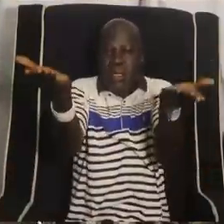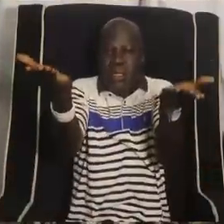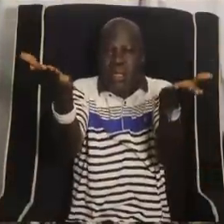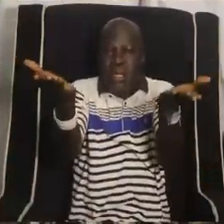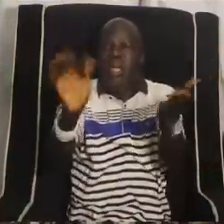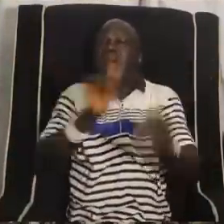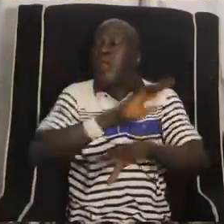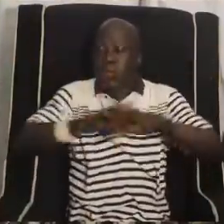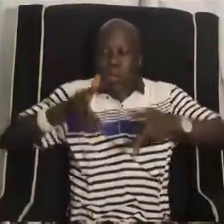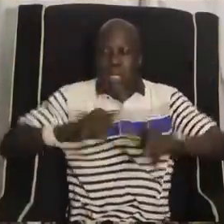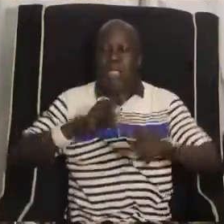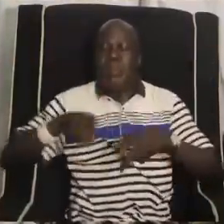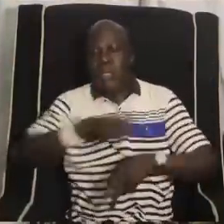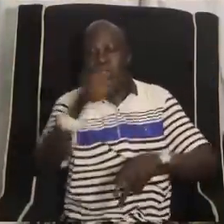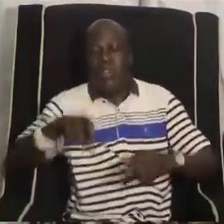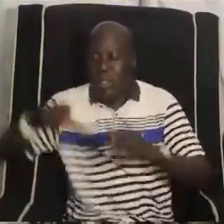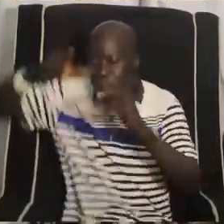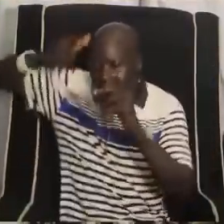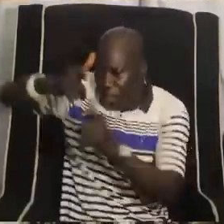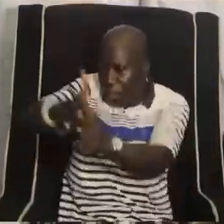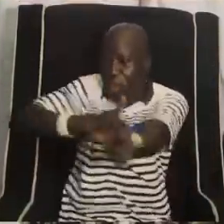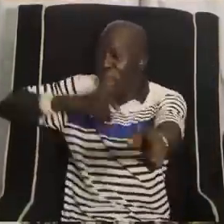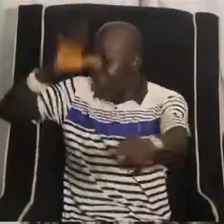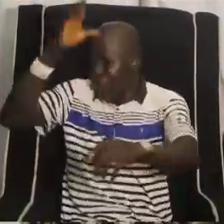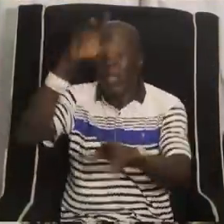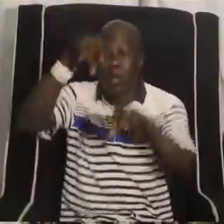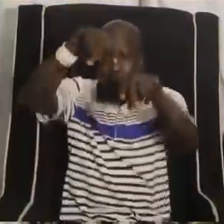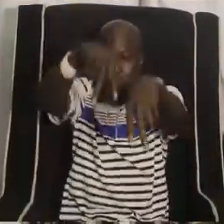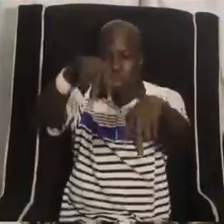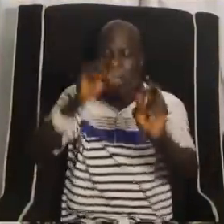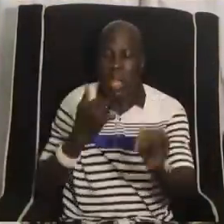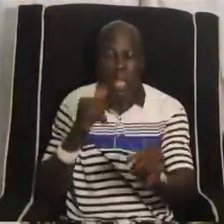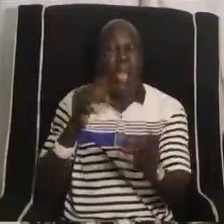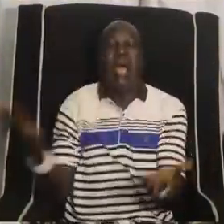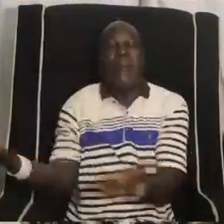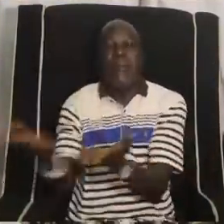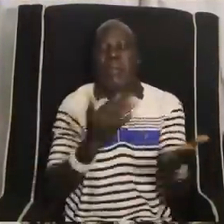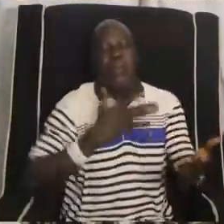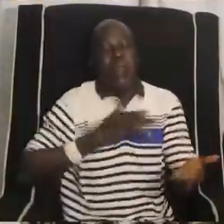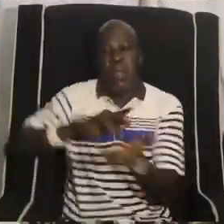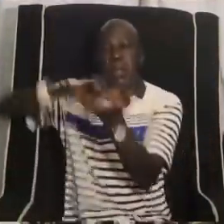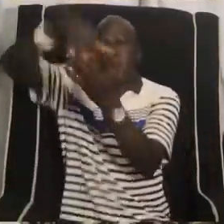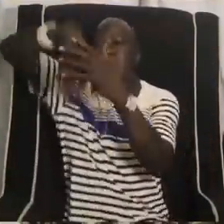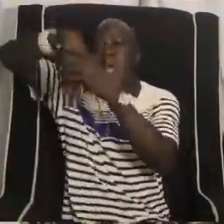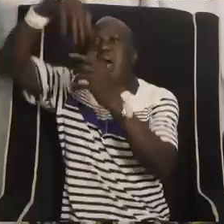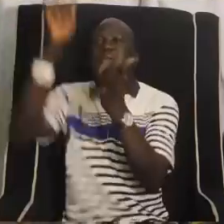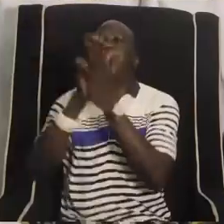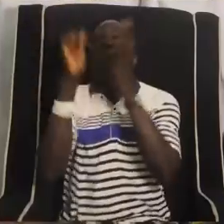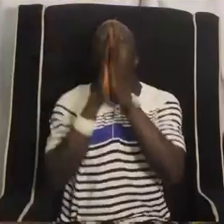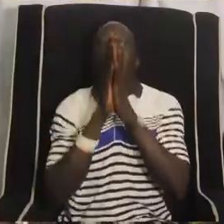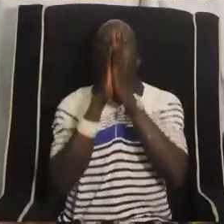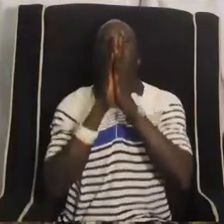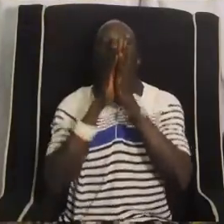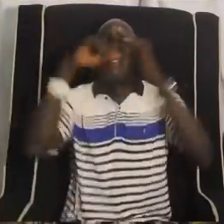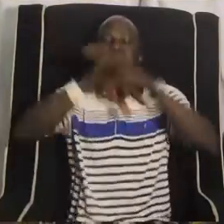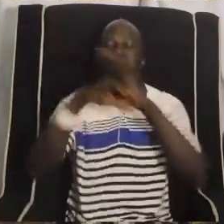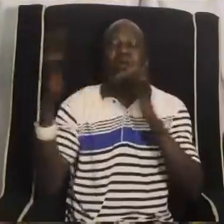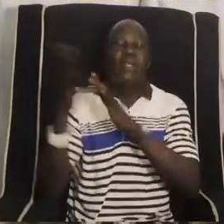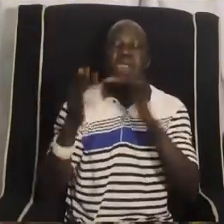head. Don't let my journey be long. Lord, look down. Bring down my glory and